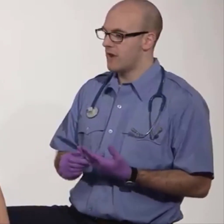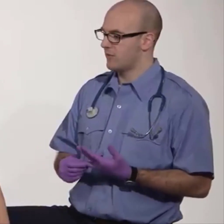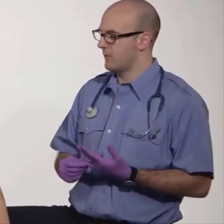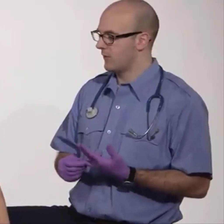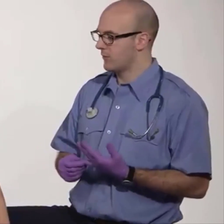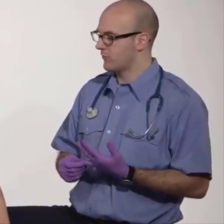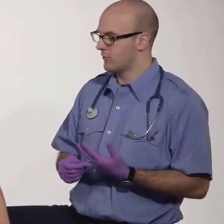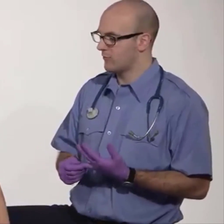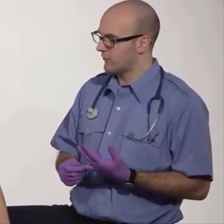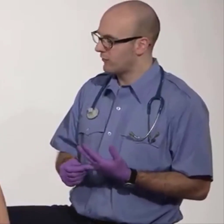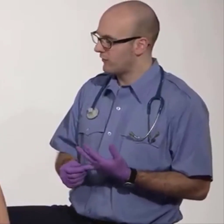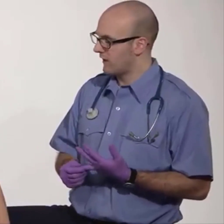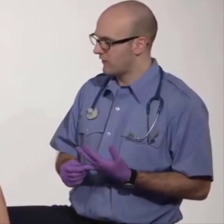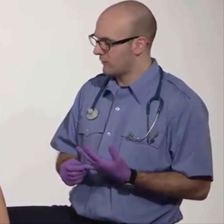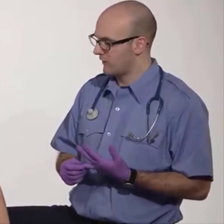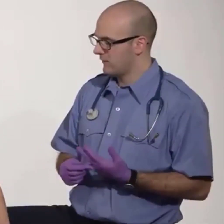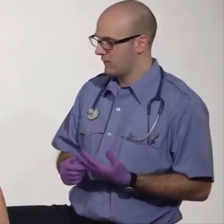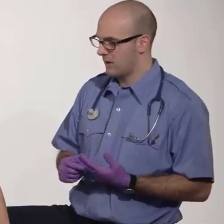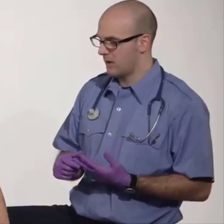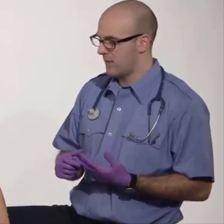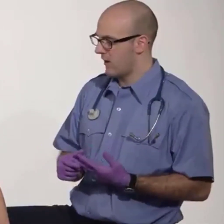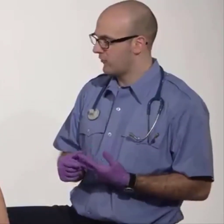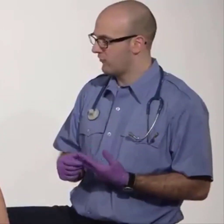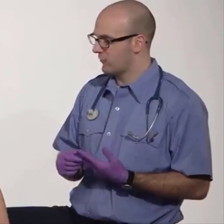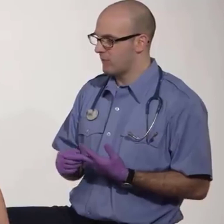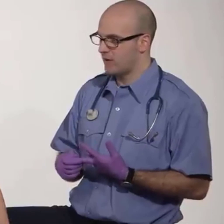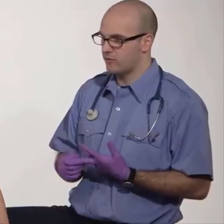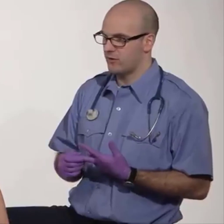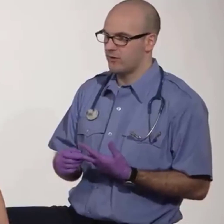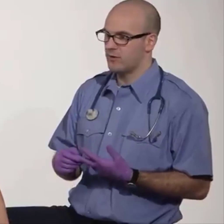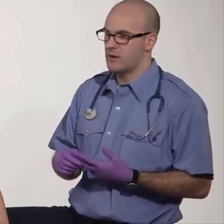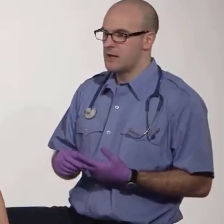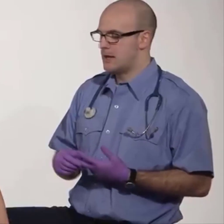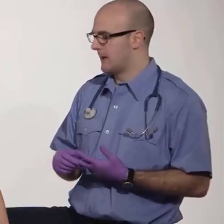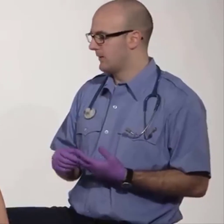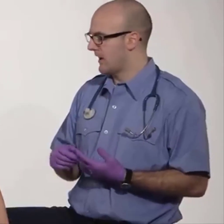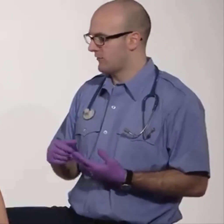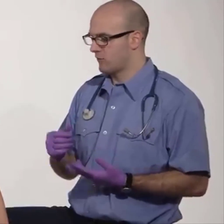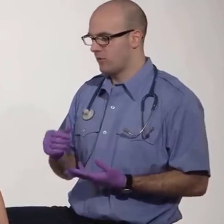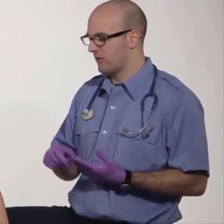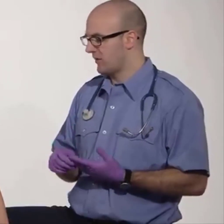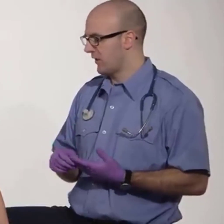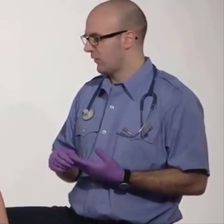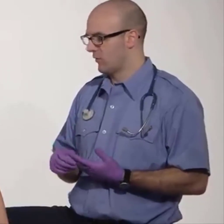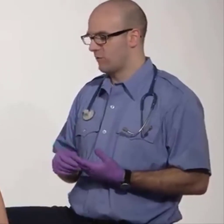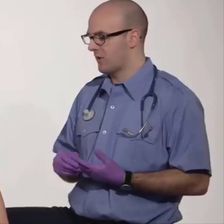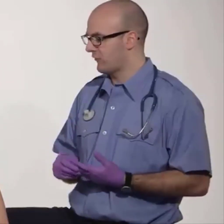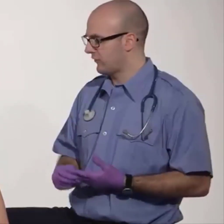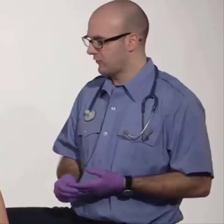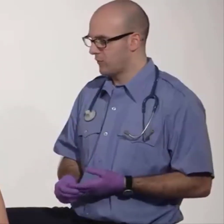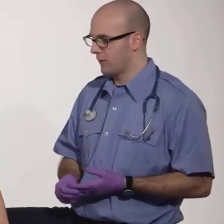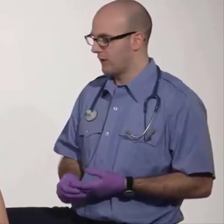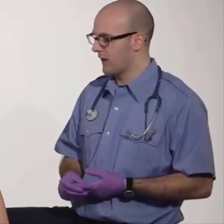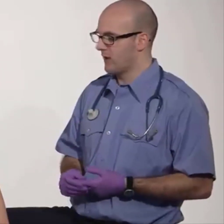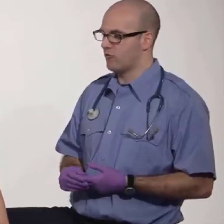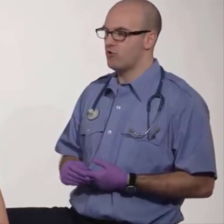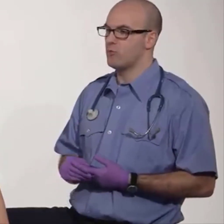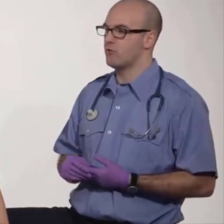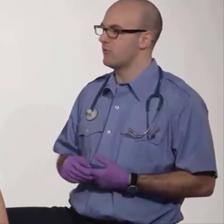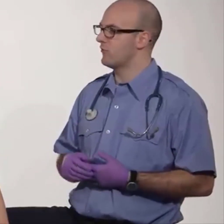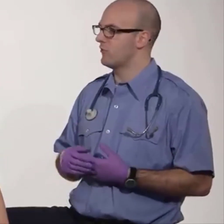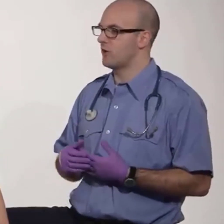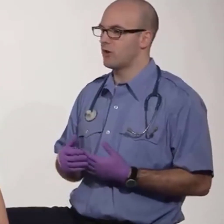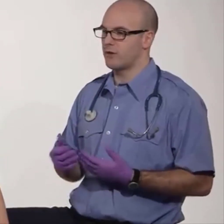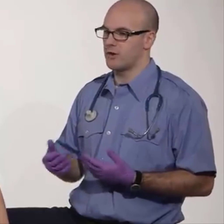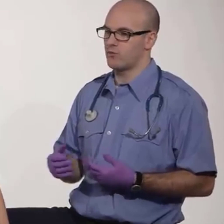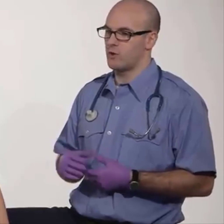for the asthma, or prescription for the asthma. Allergies are penicillin. Last oral intake was breakfast this morning, and she